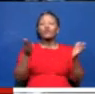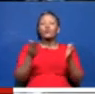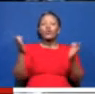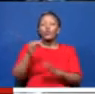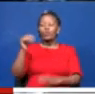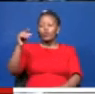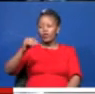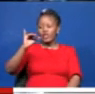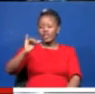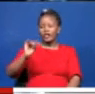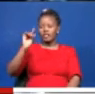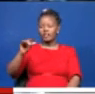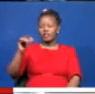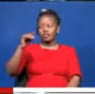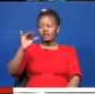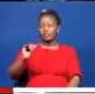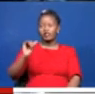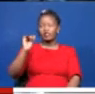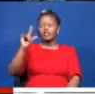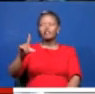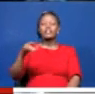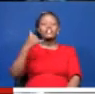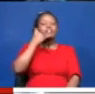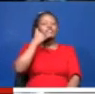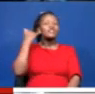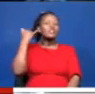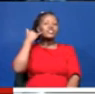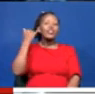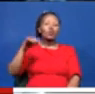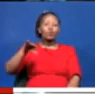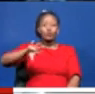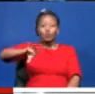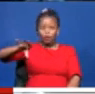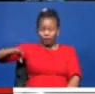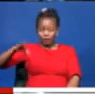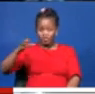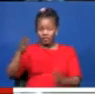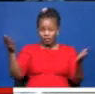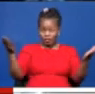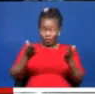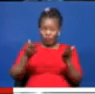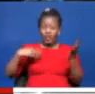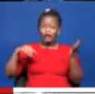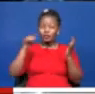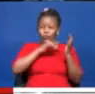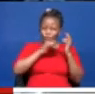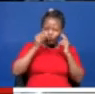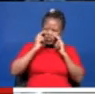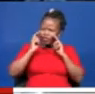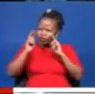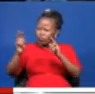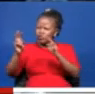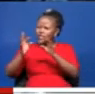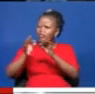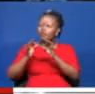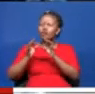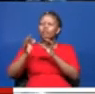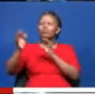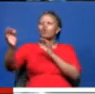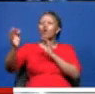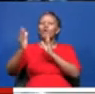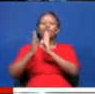DB Primary School in Nakuru County, where we can witness long queues where voters